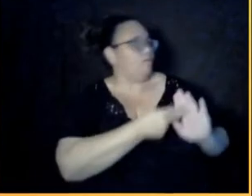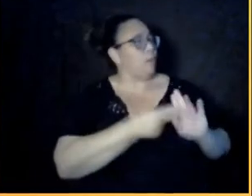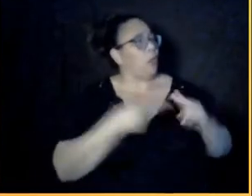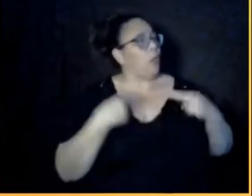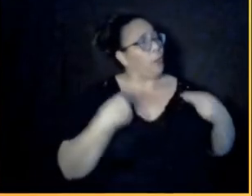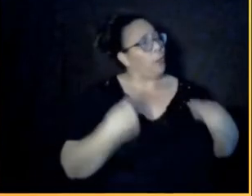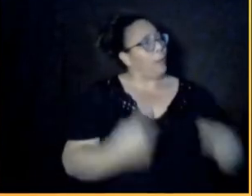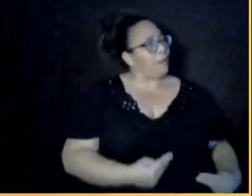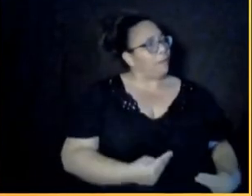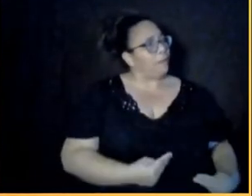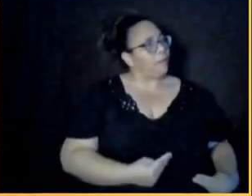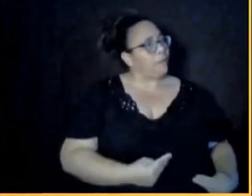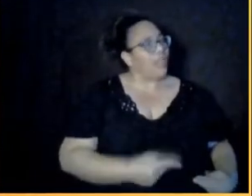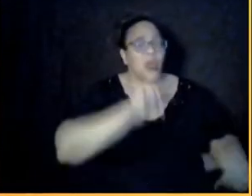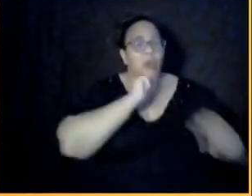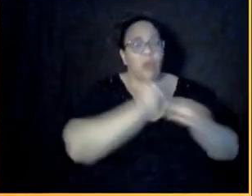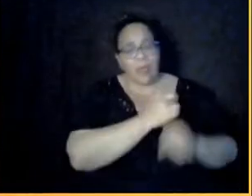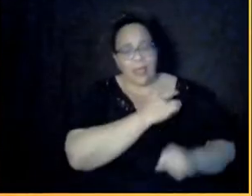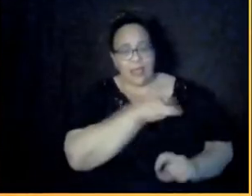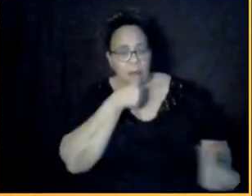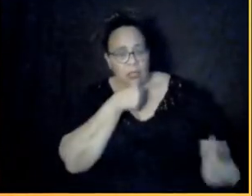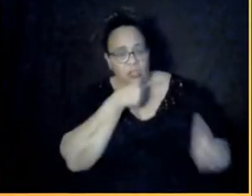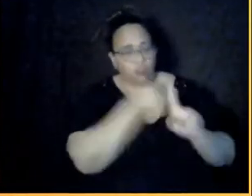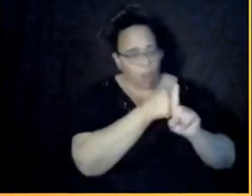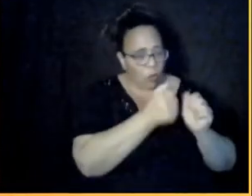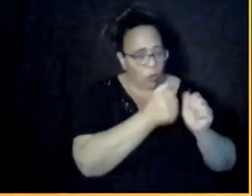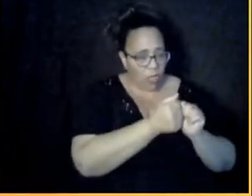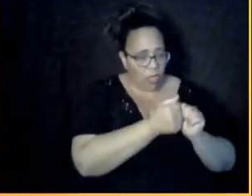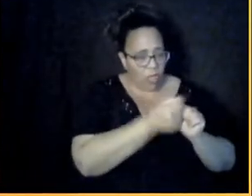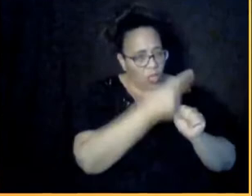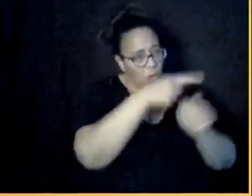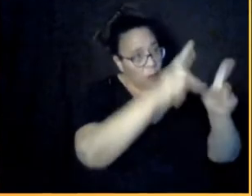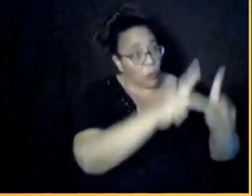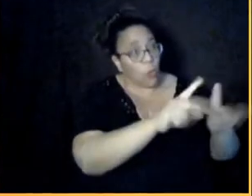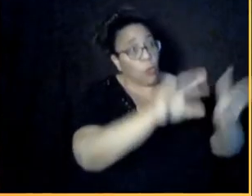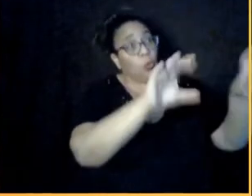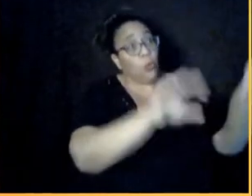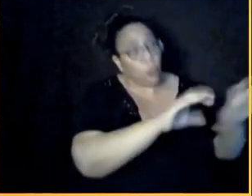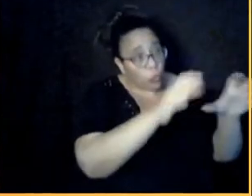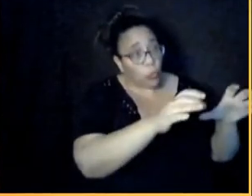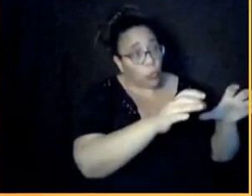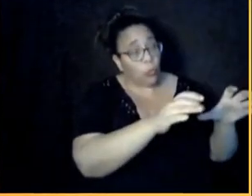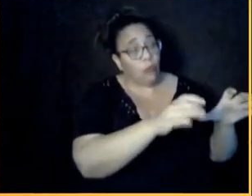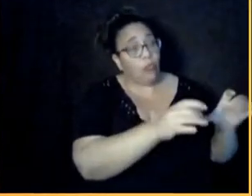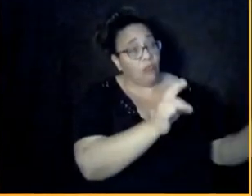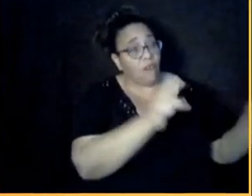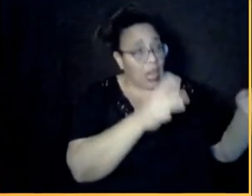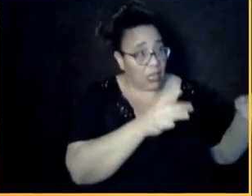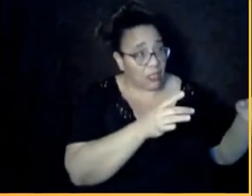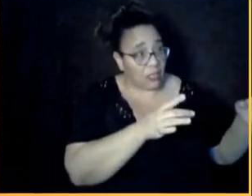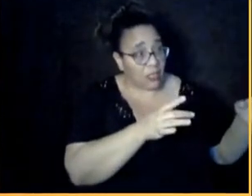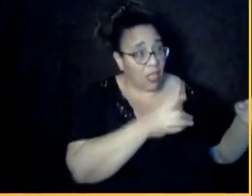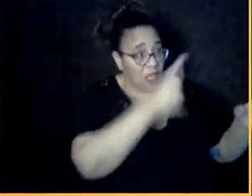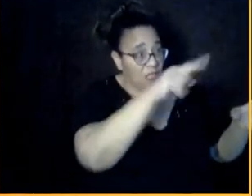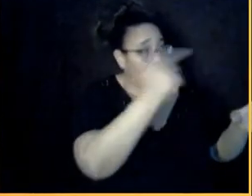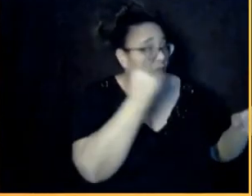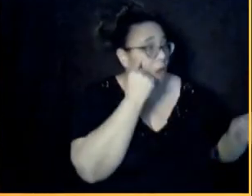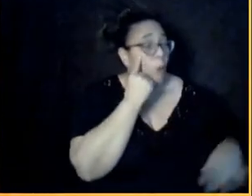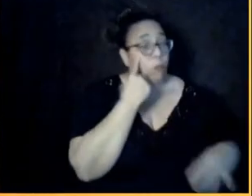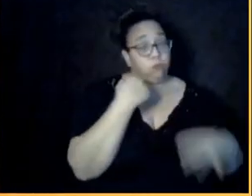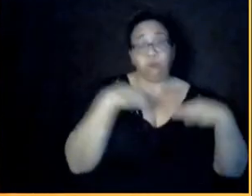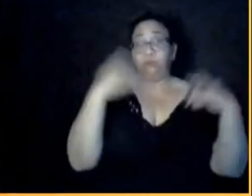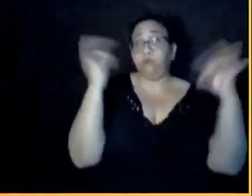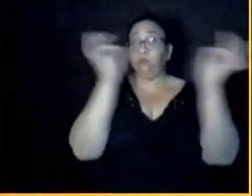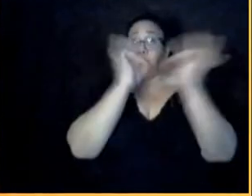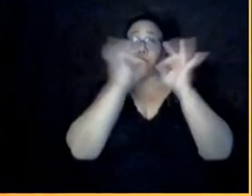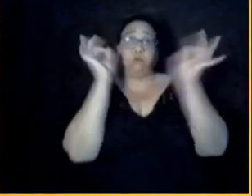these cases when you read about perpetrators, that the perpetrators don't think that they did anything wrong. They don't think that